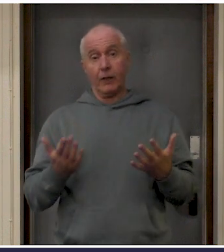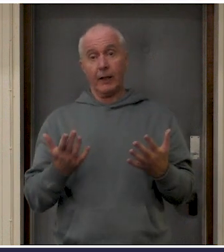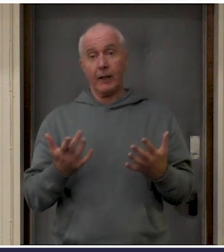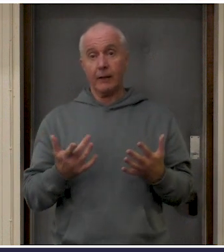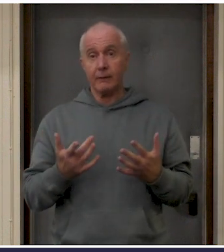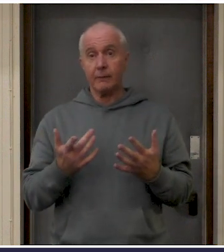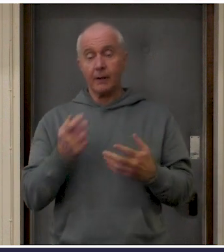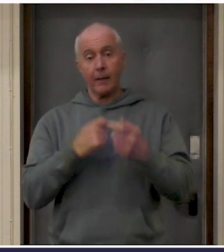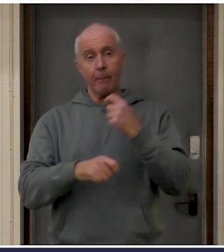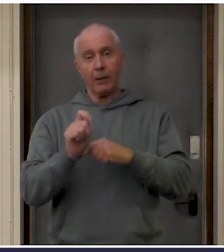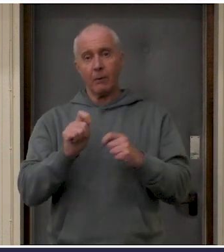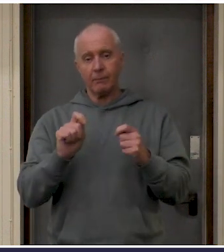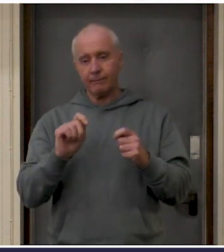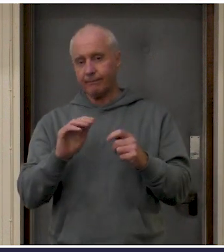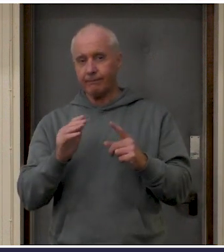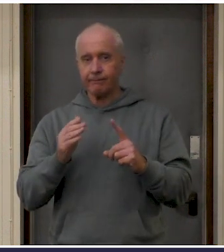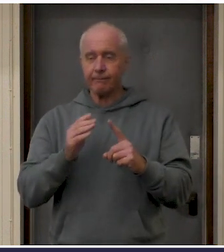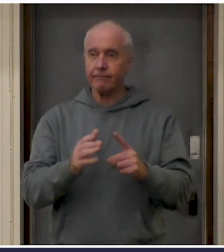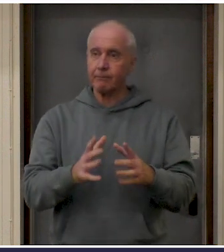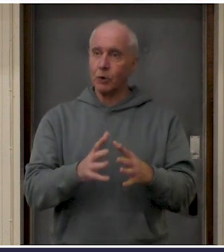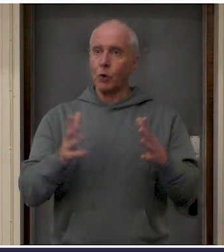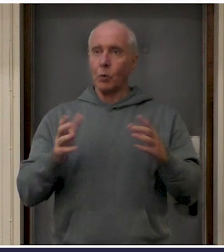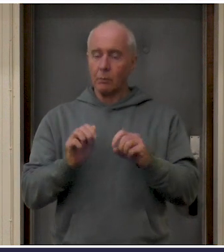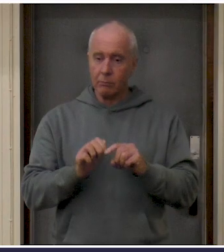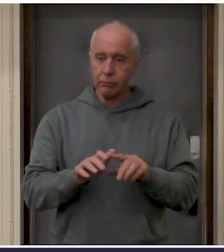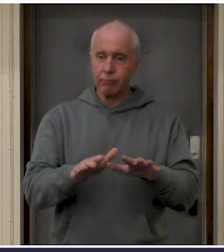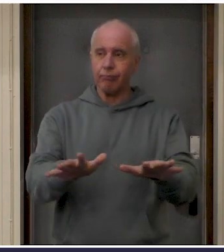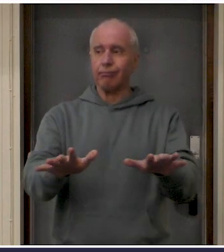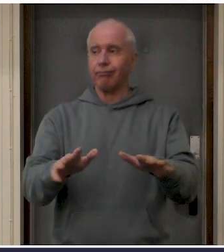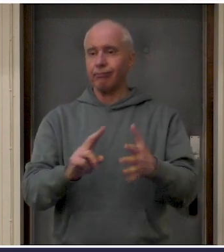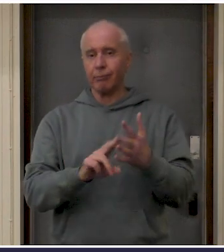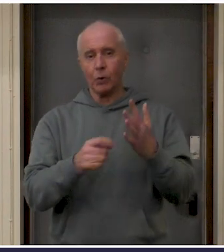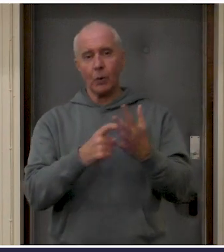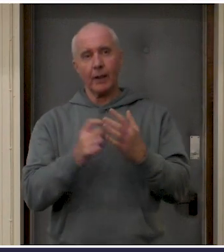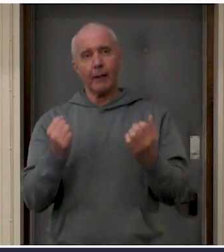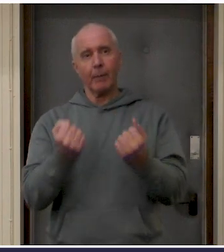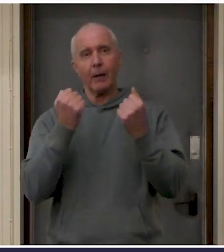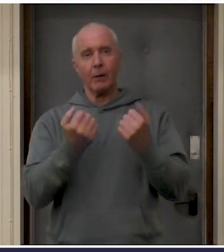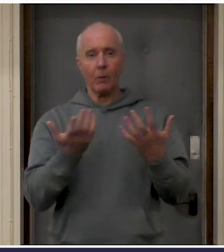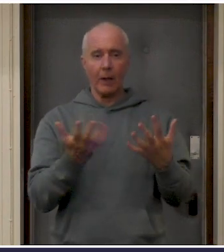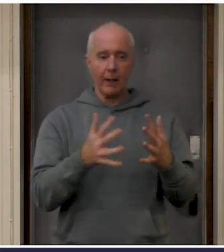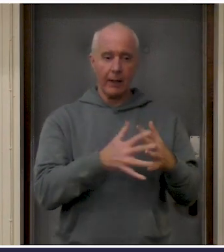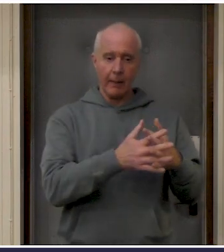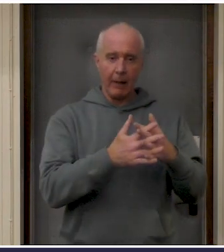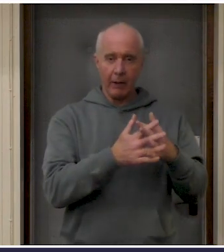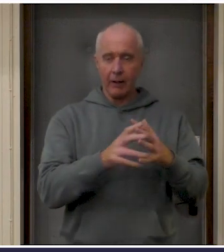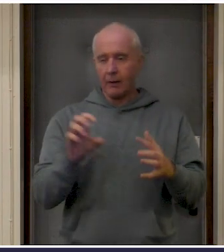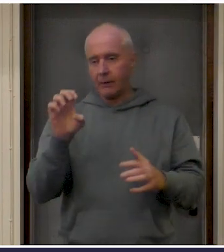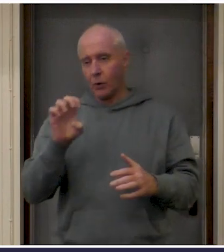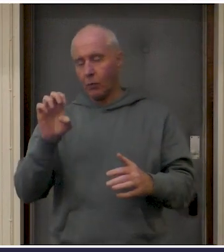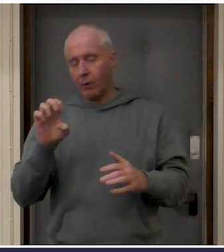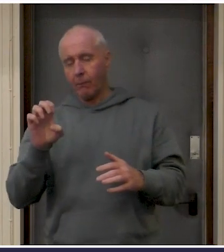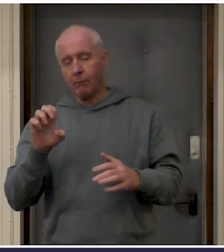into then what became huge rollouts of civil nuclear power across the US, but also across Europe,